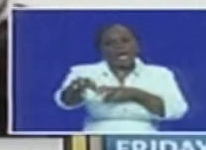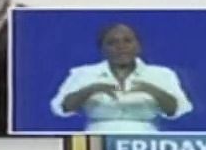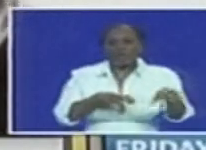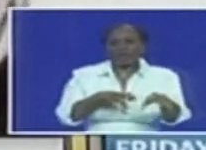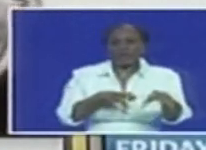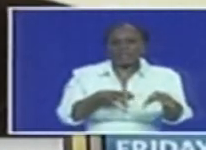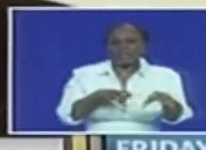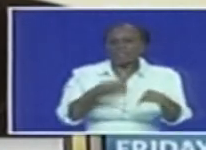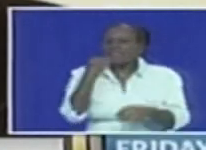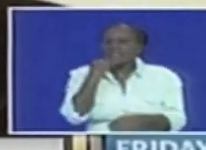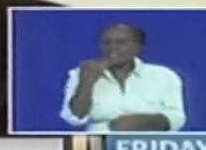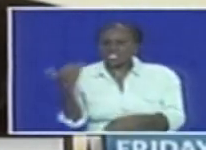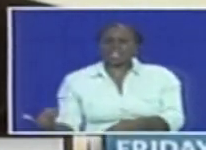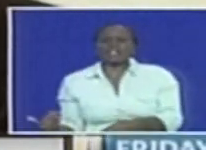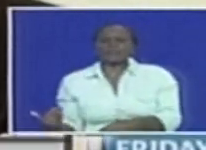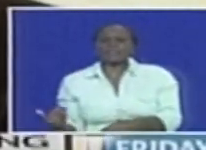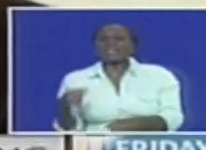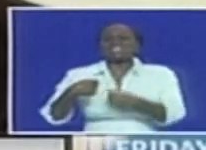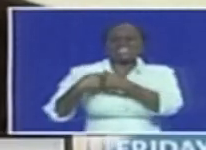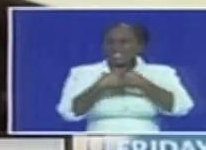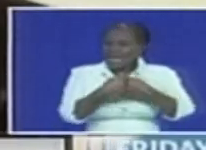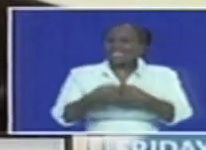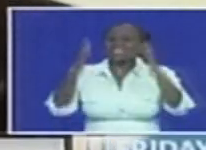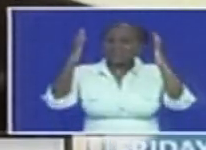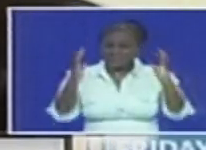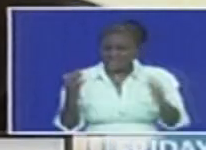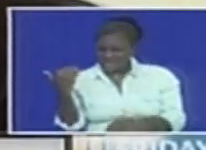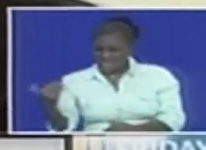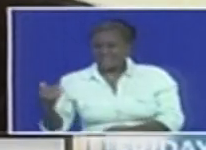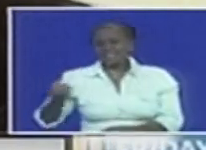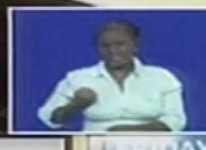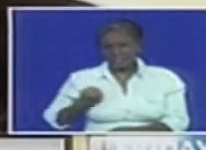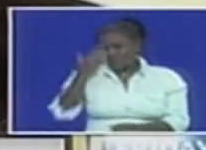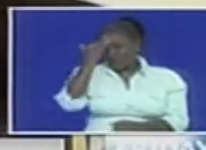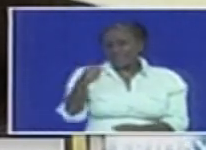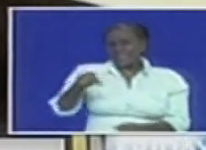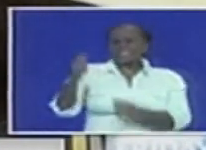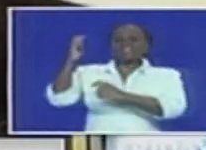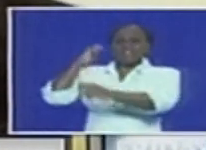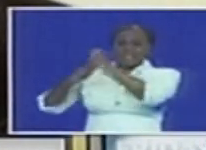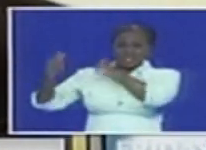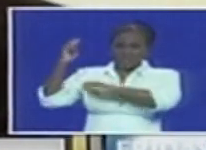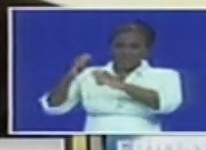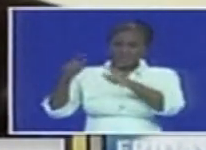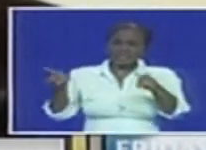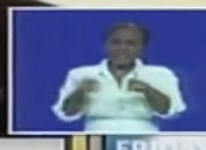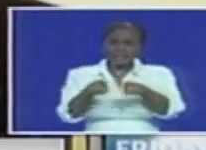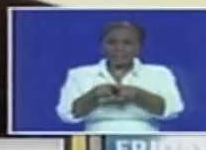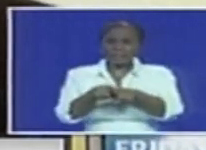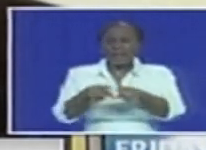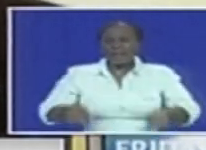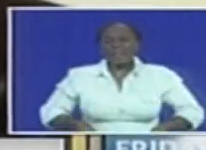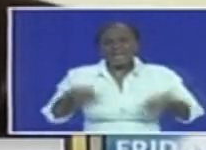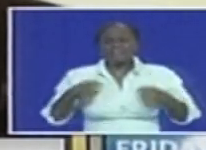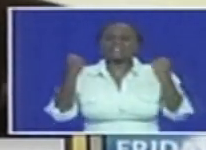ambaye anamula tena. Imekuwa ni changamoto kubwa sana kwa mtoto msichana kwa sababu ya hali ya utamaduni na hali ya maisha